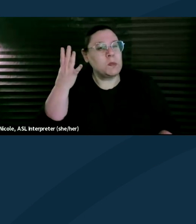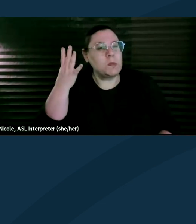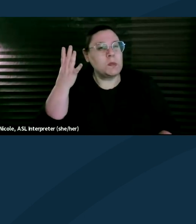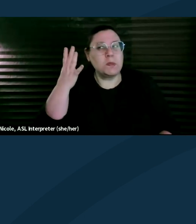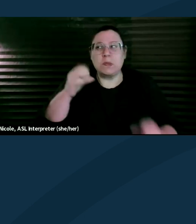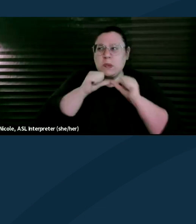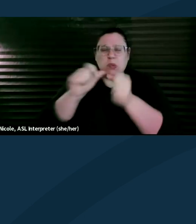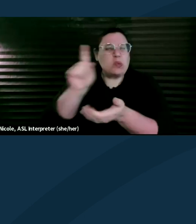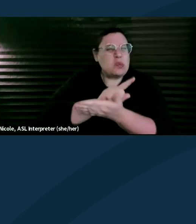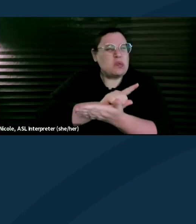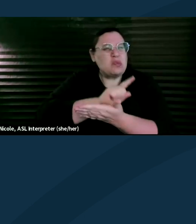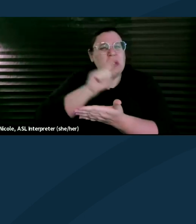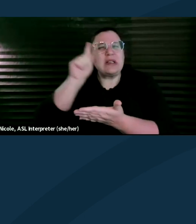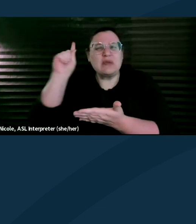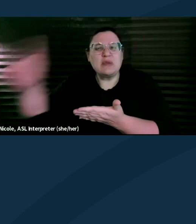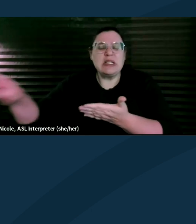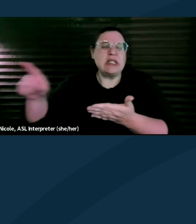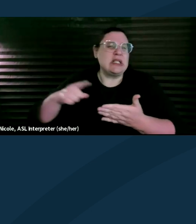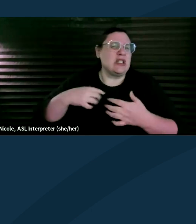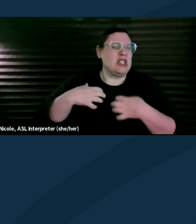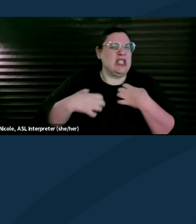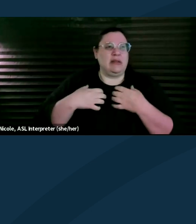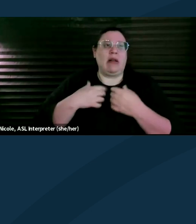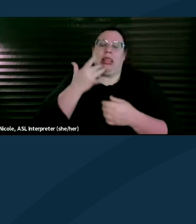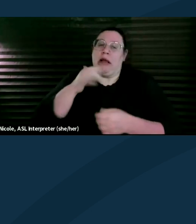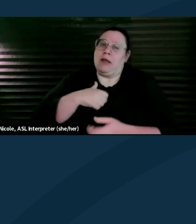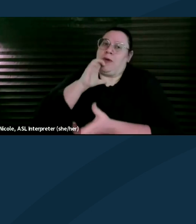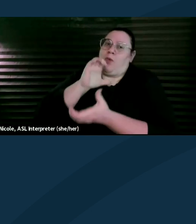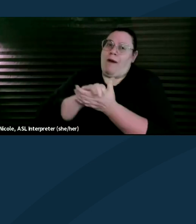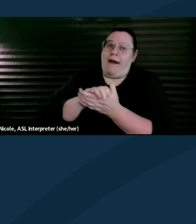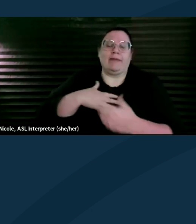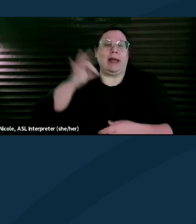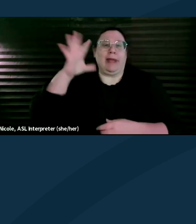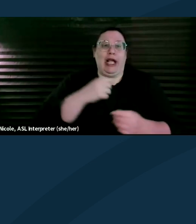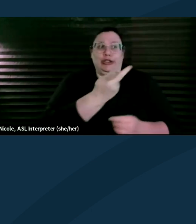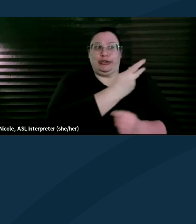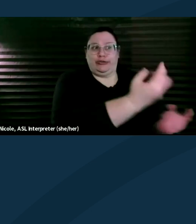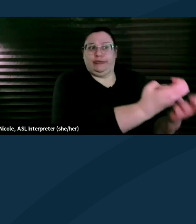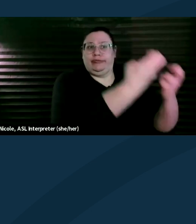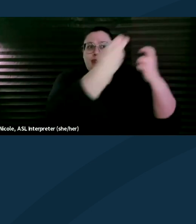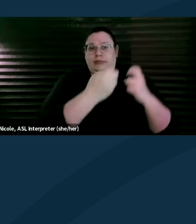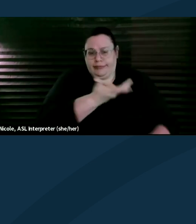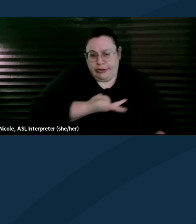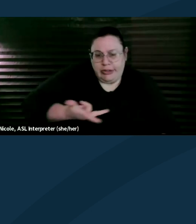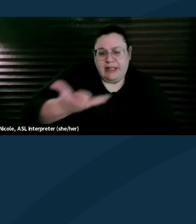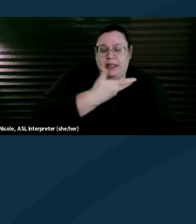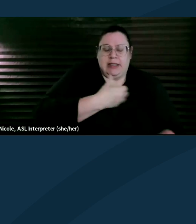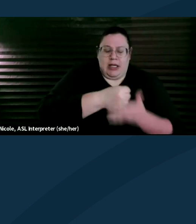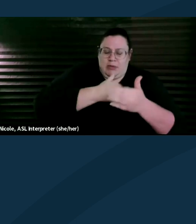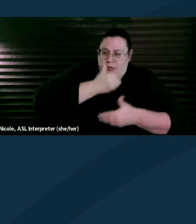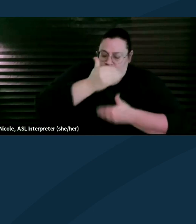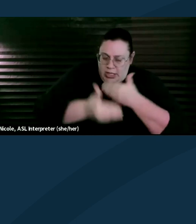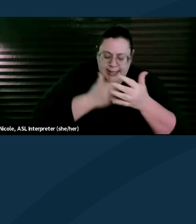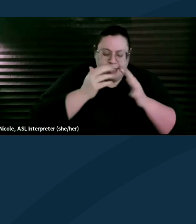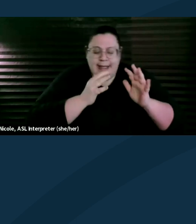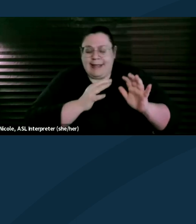about a week. Fortunately, my wife and my pastor sat me down and helped me work through it. And I decided to